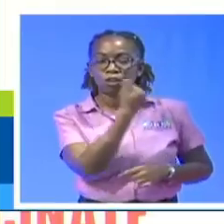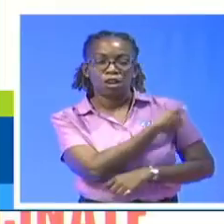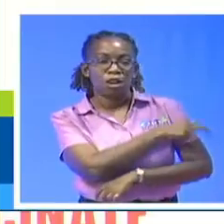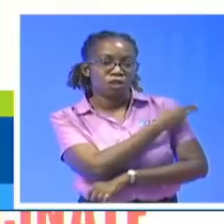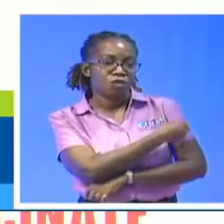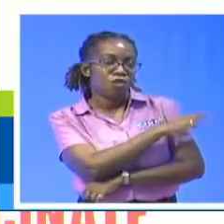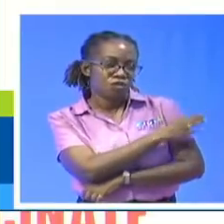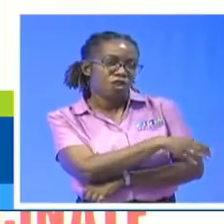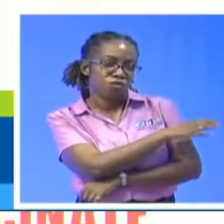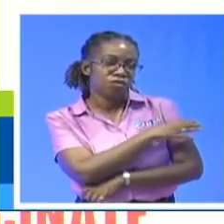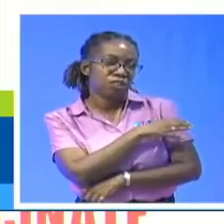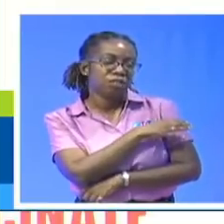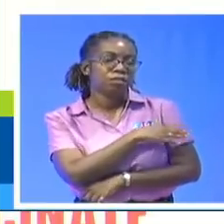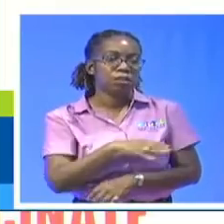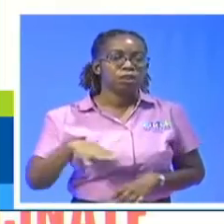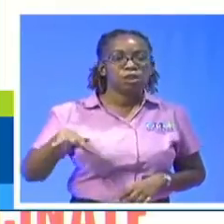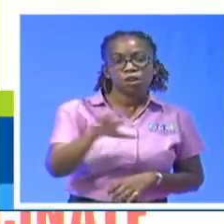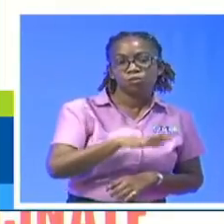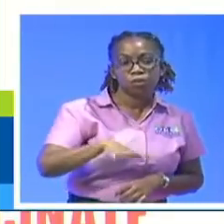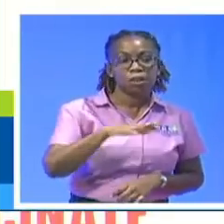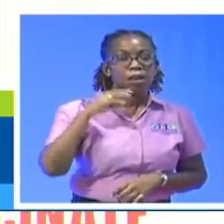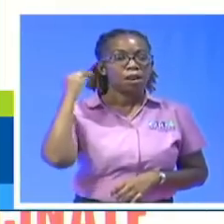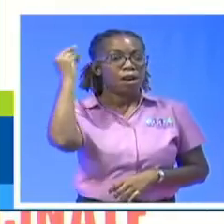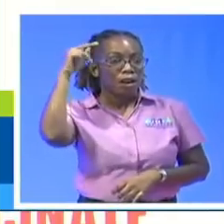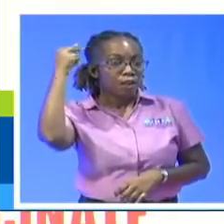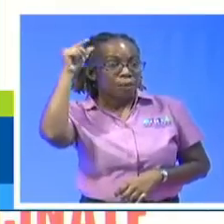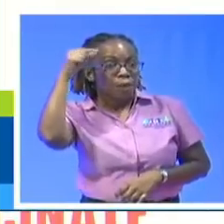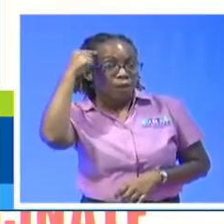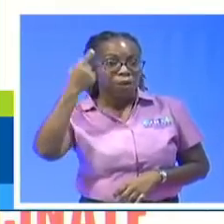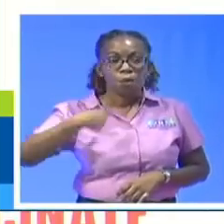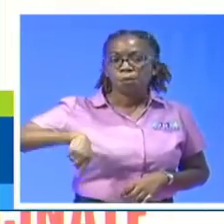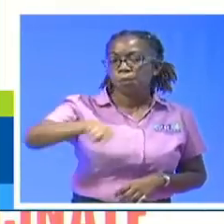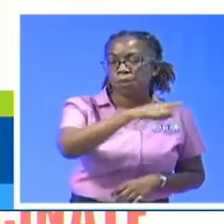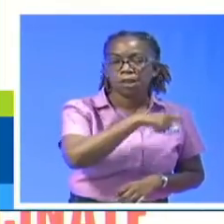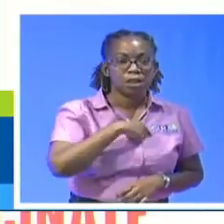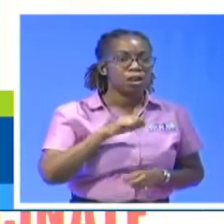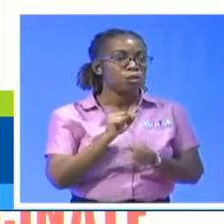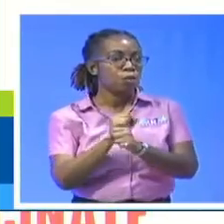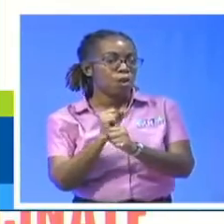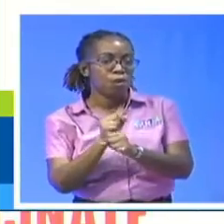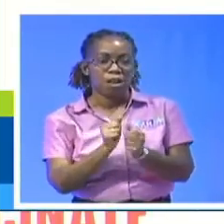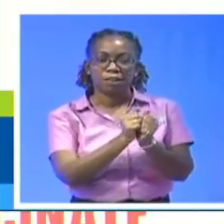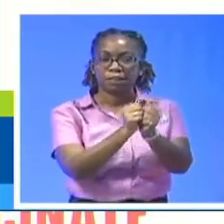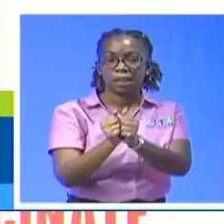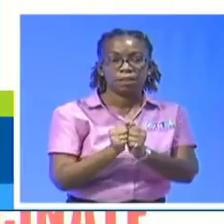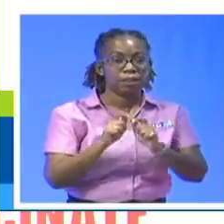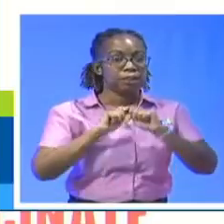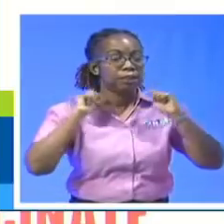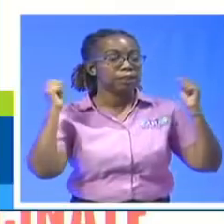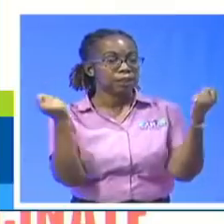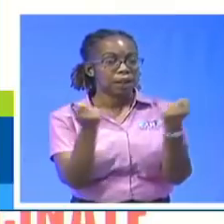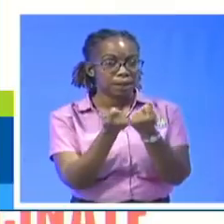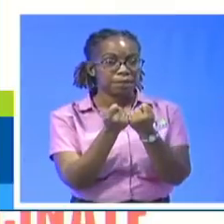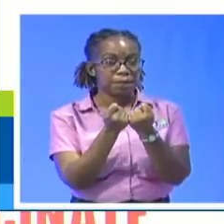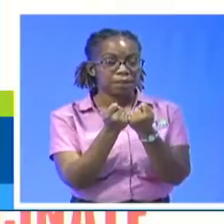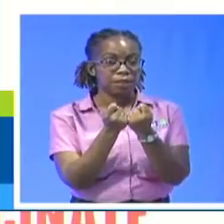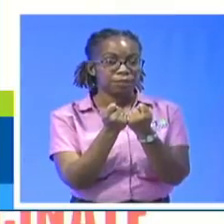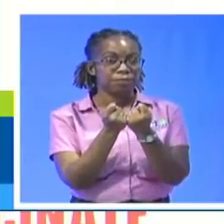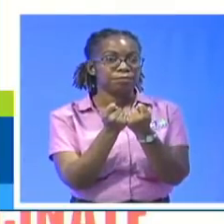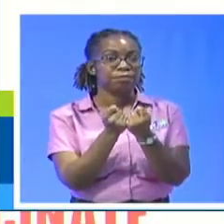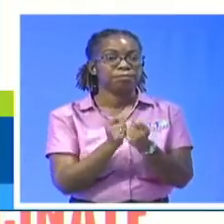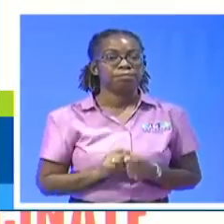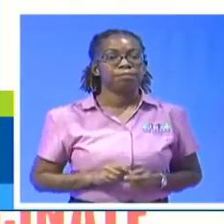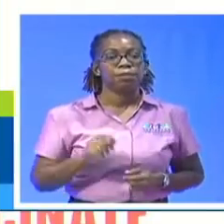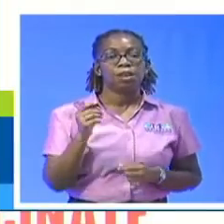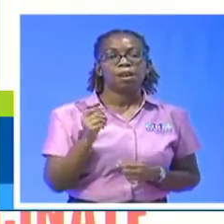local government. This is a team effort. The Ministry of Health EOC is a combined effort of